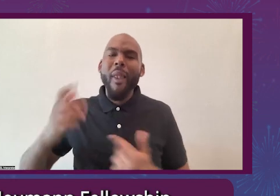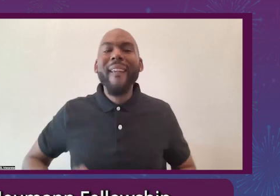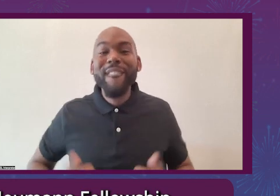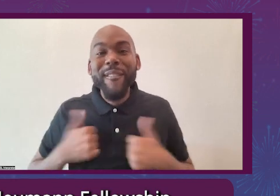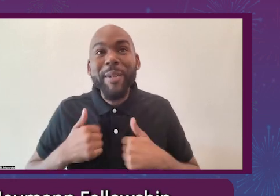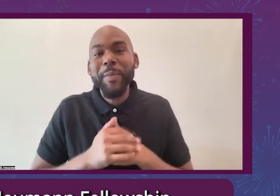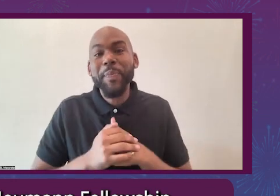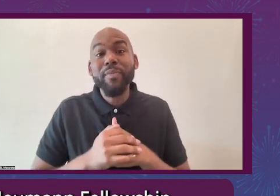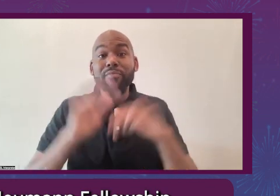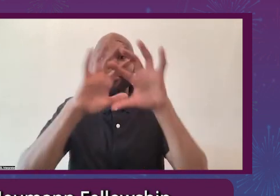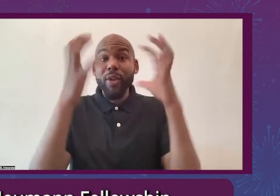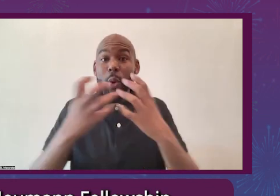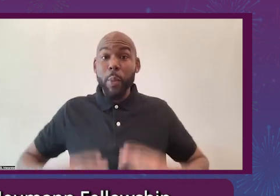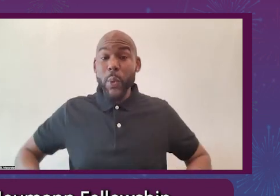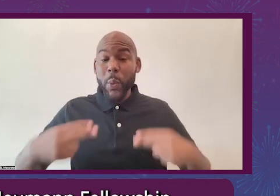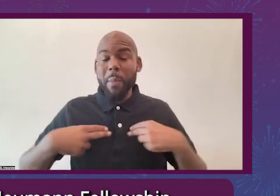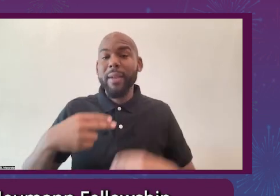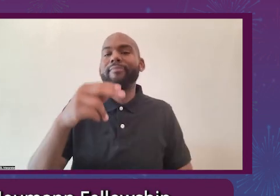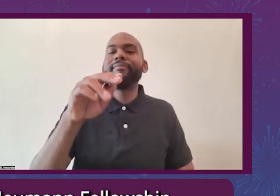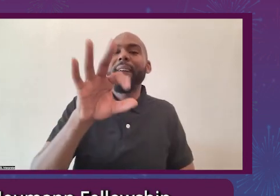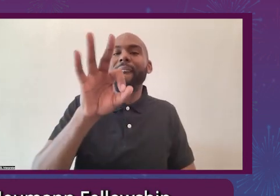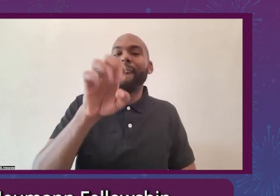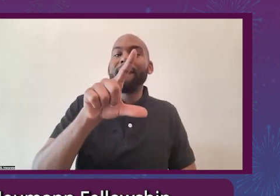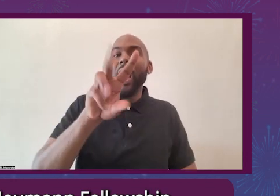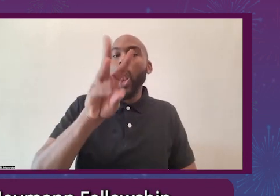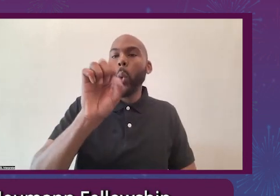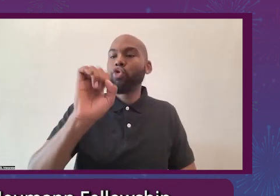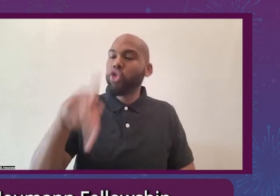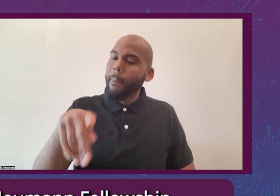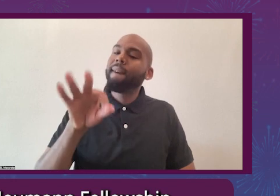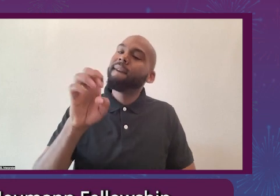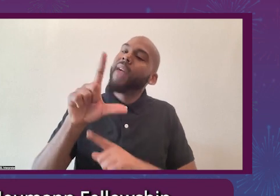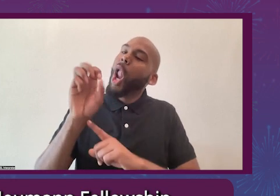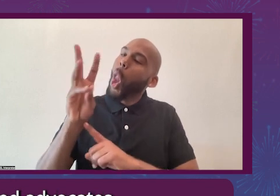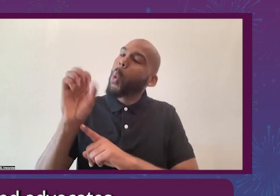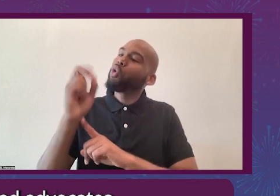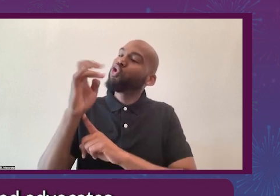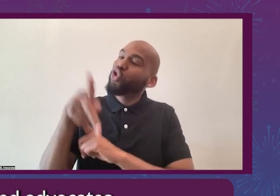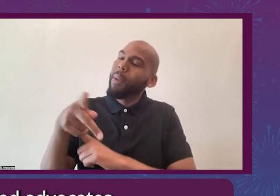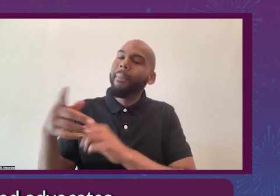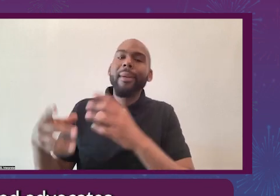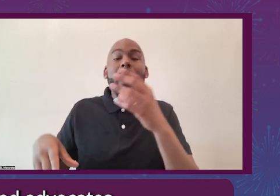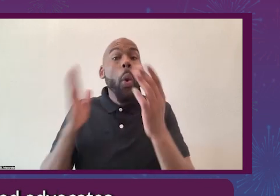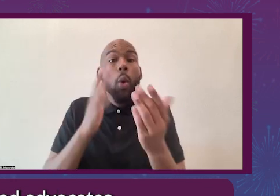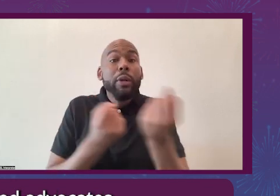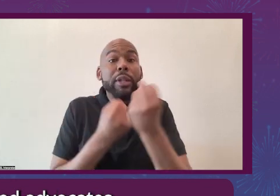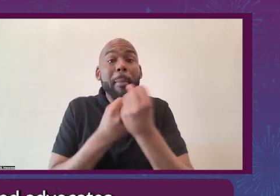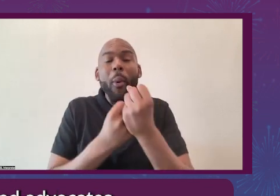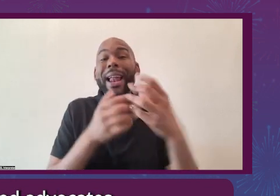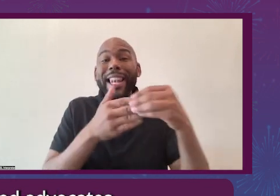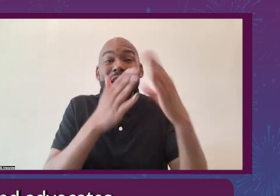lifetime. The Global Human Fellowship Program will honor and grow Judy's legacy by supporting disability leaders